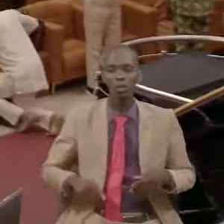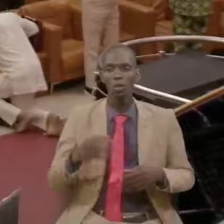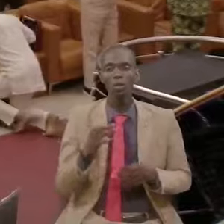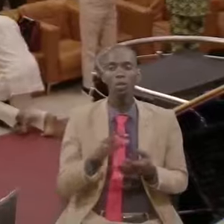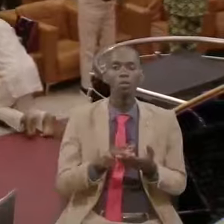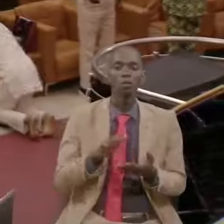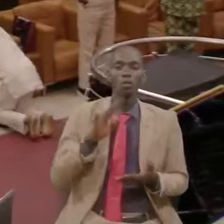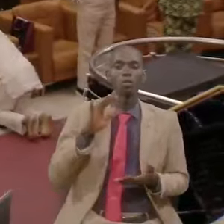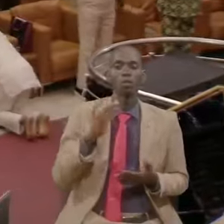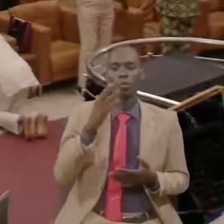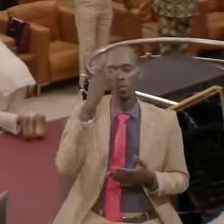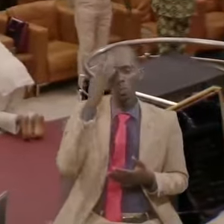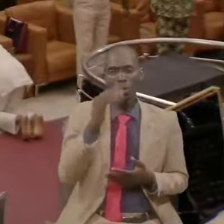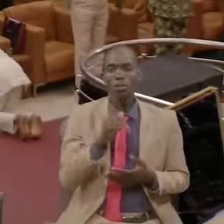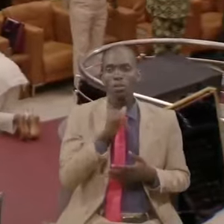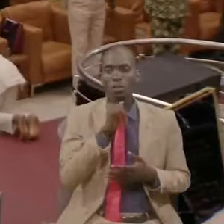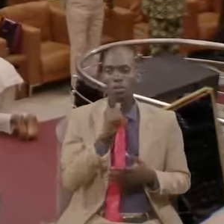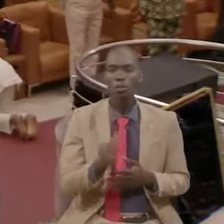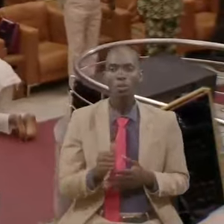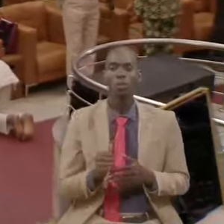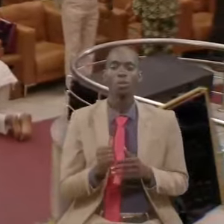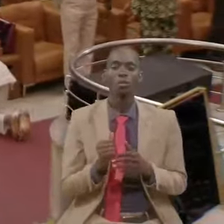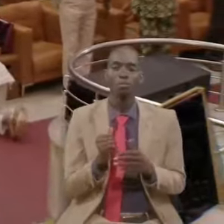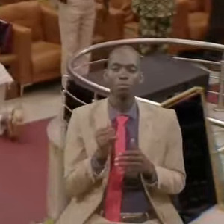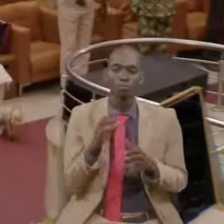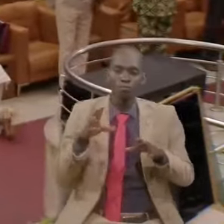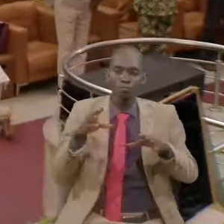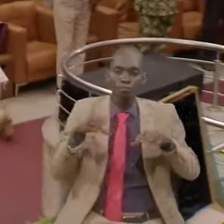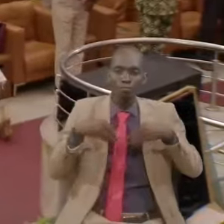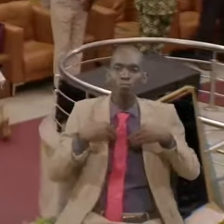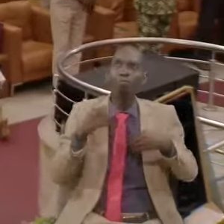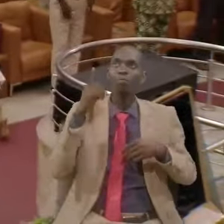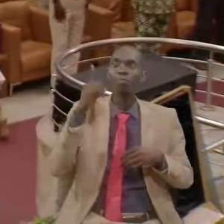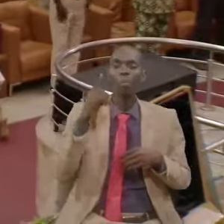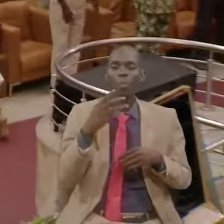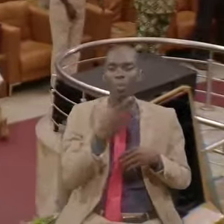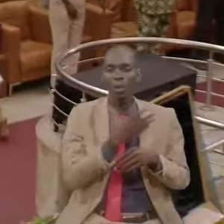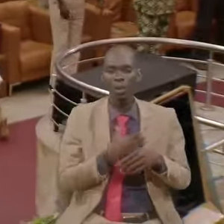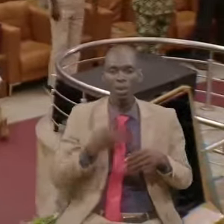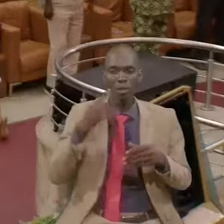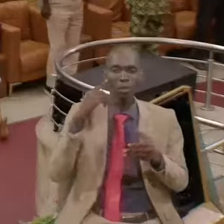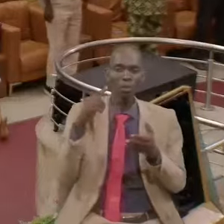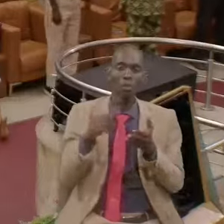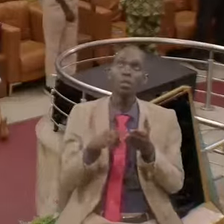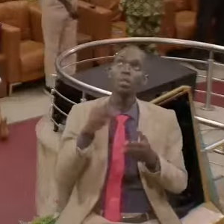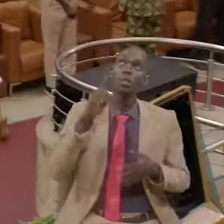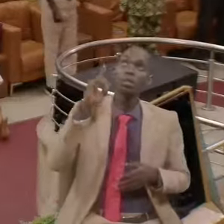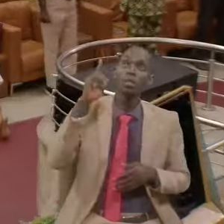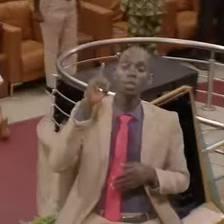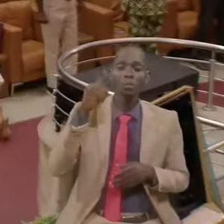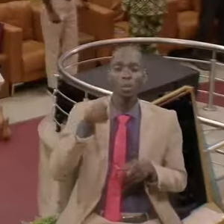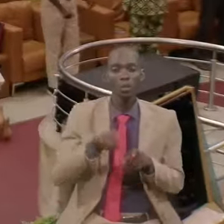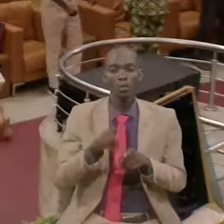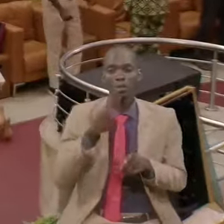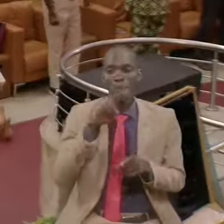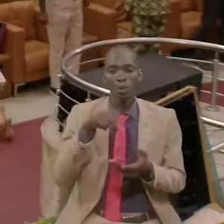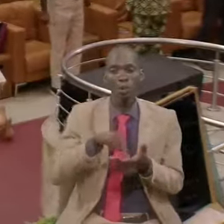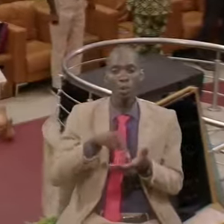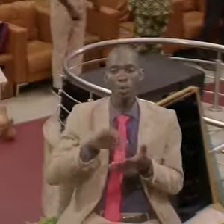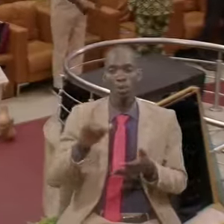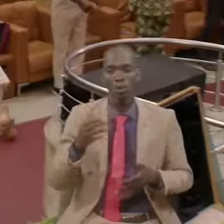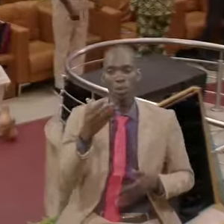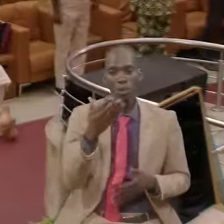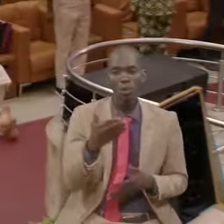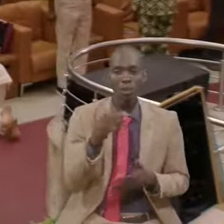of glory. Why don't you acknowledge him as you are standing there, as you are praying there? Acknowledge him. He is